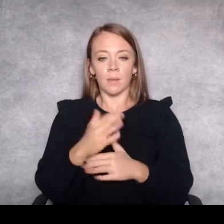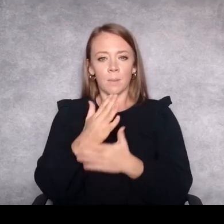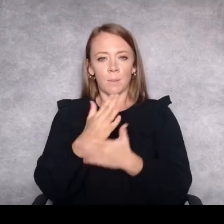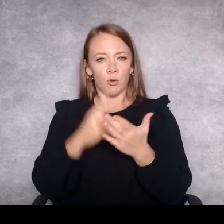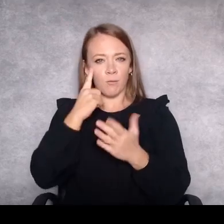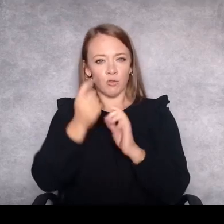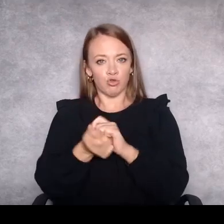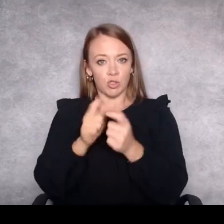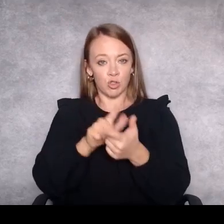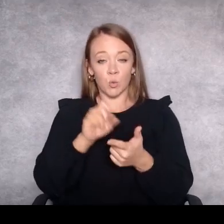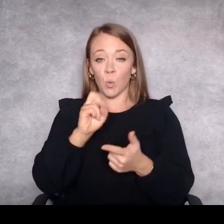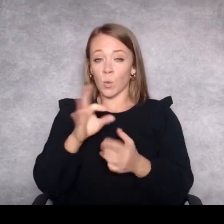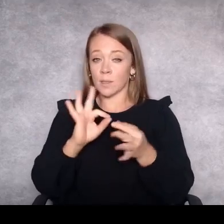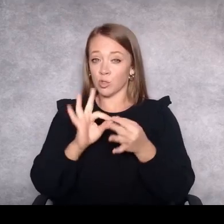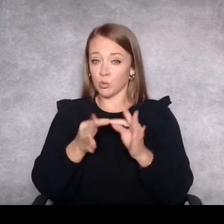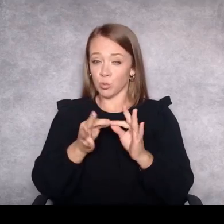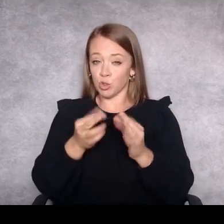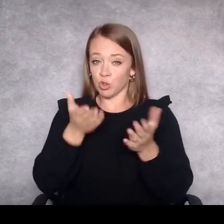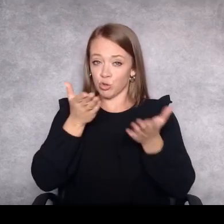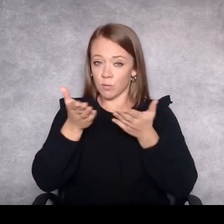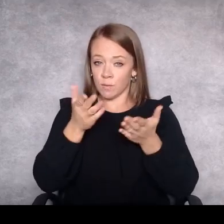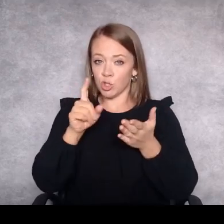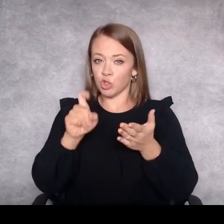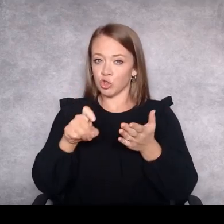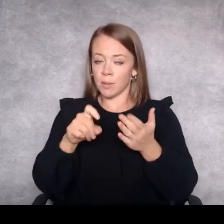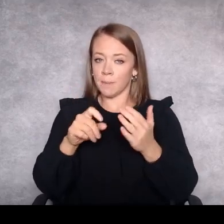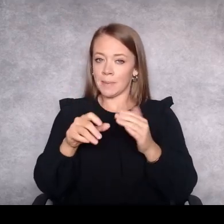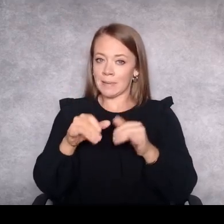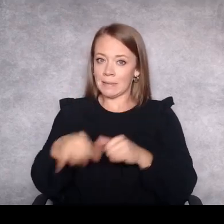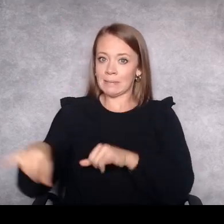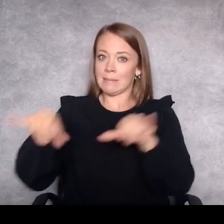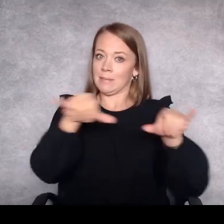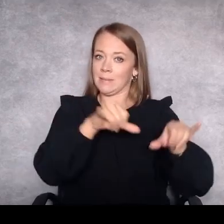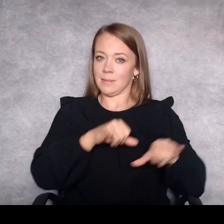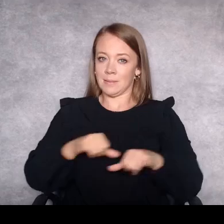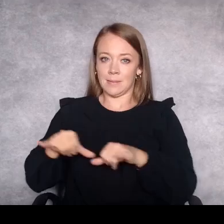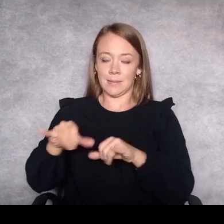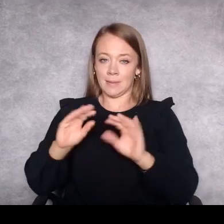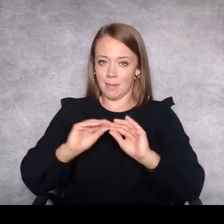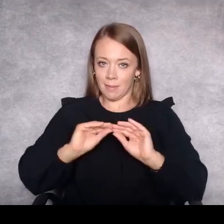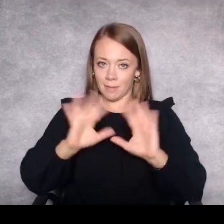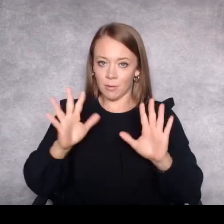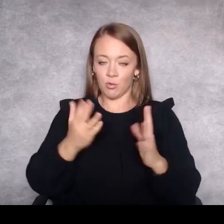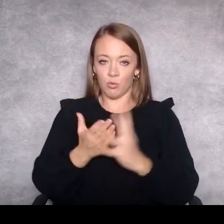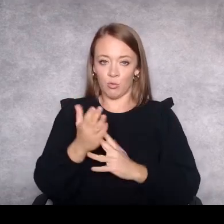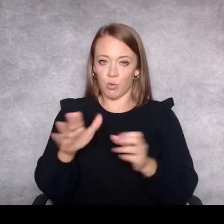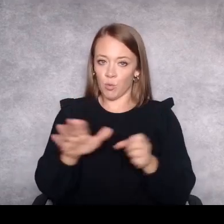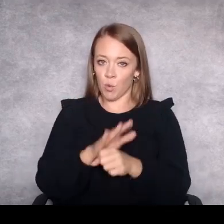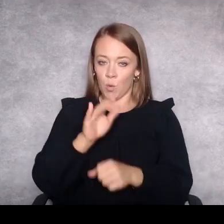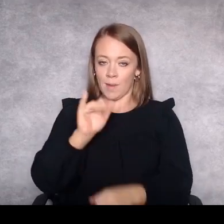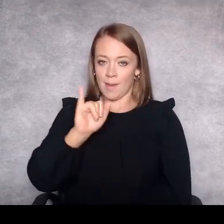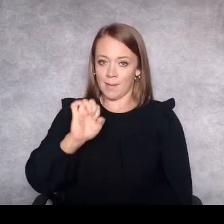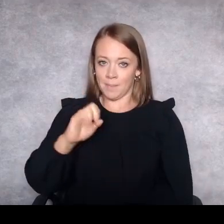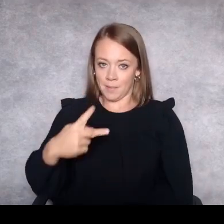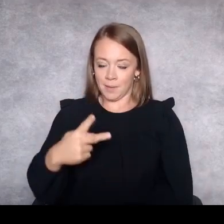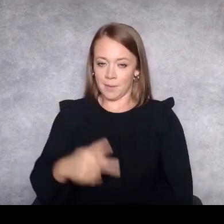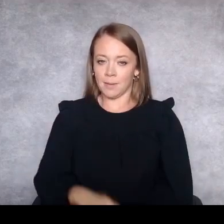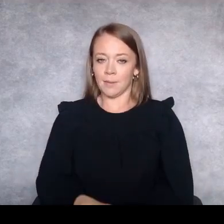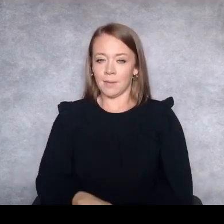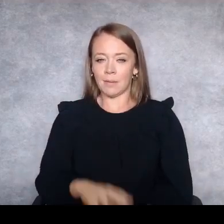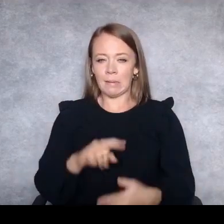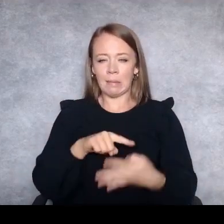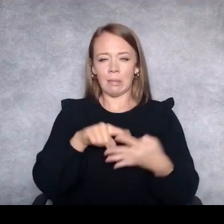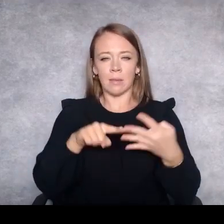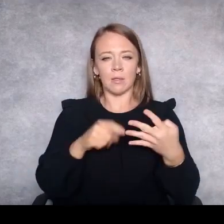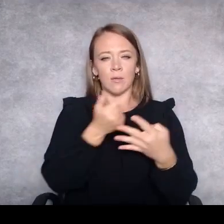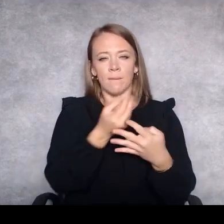of translation or interpretation services should be consistent and clearly communicated throughout the plan.